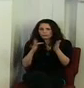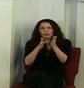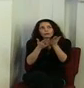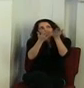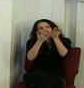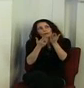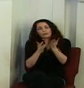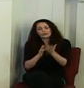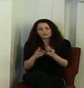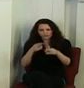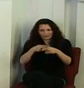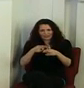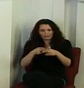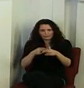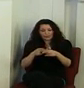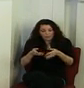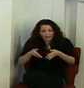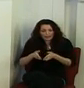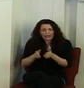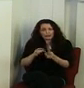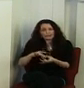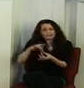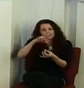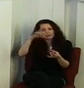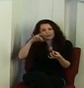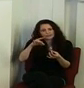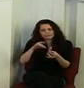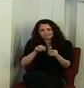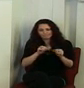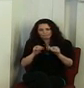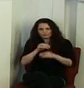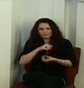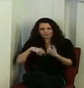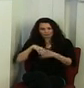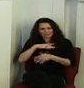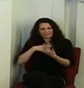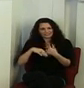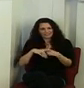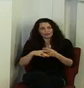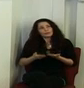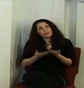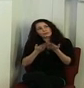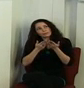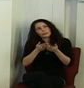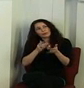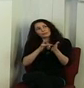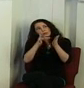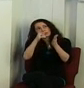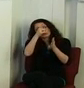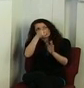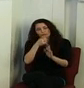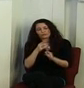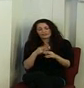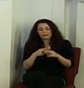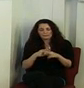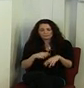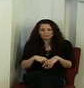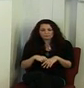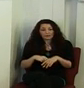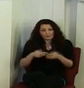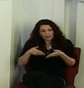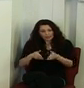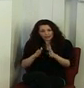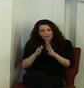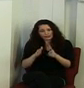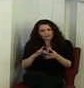name. By allowing your spirit to move amongst us, we bring glory to your name. By allowing your spirit